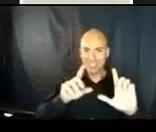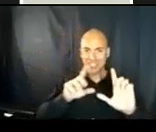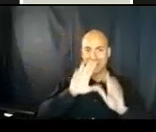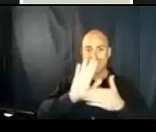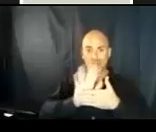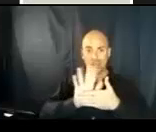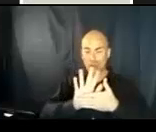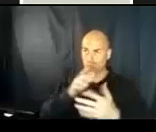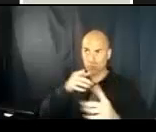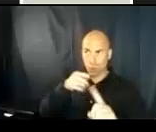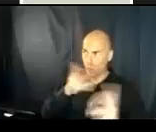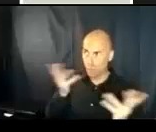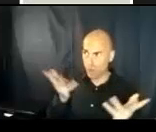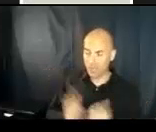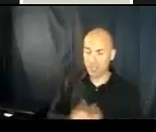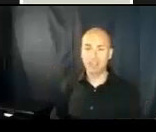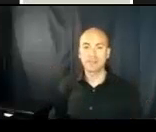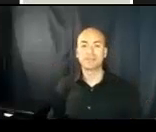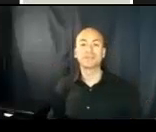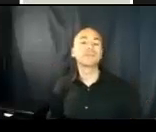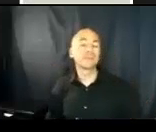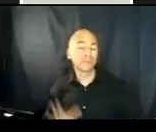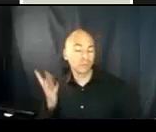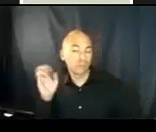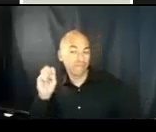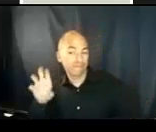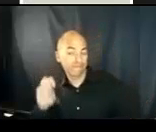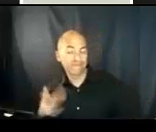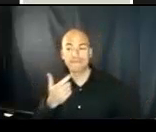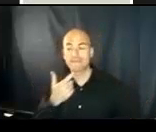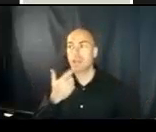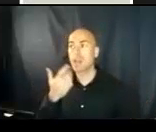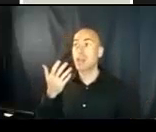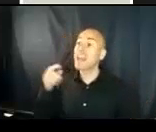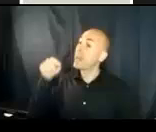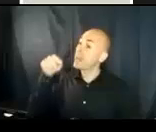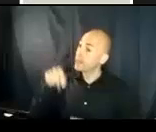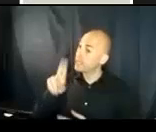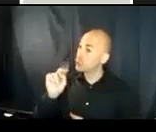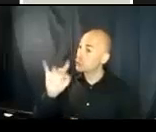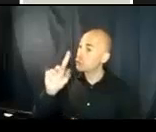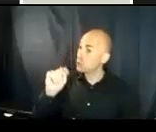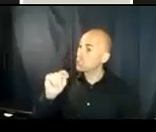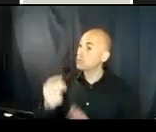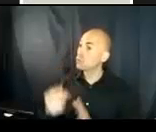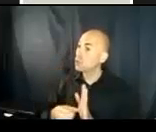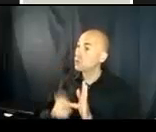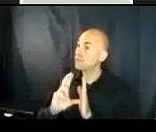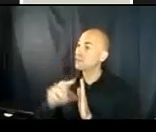let's remember that in this unit, we're reviewing this type of information. Our goal is to, and you want to link that